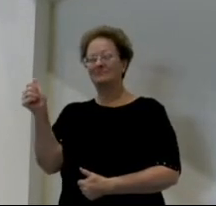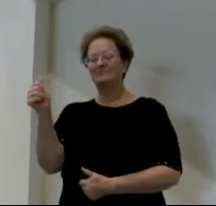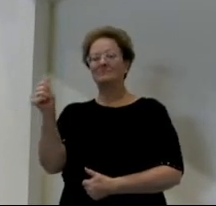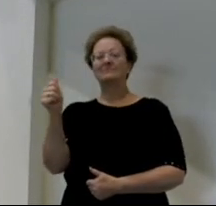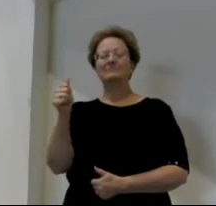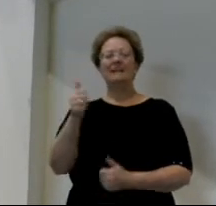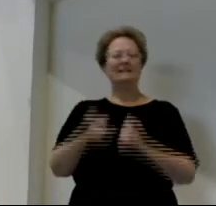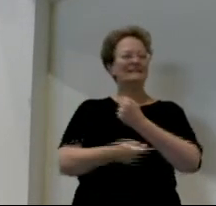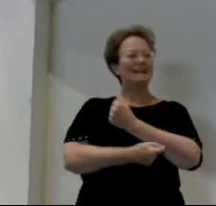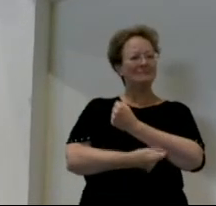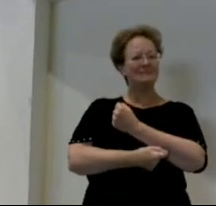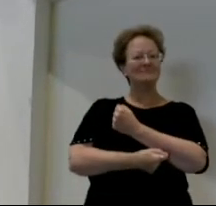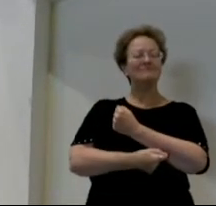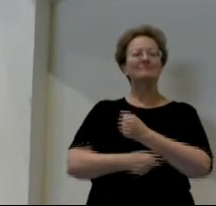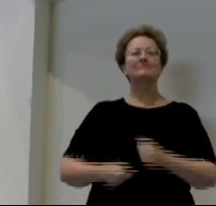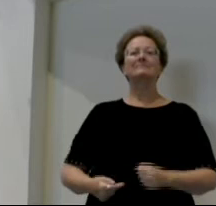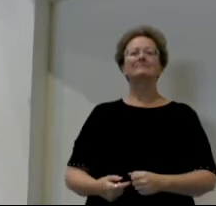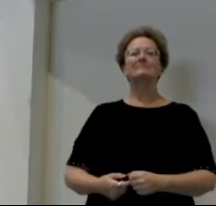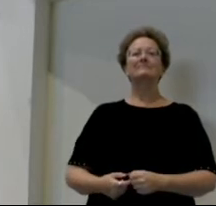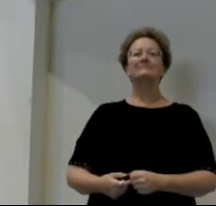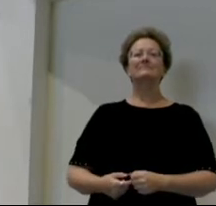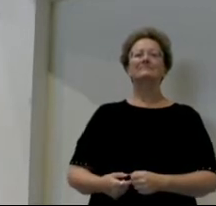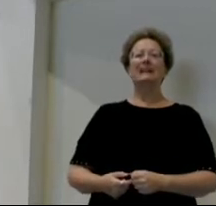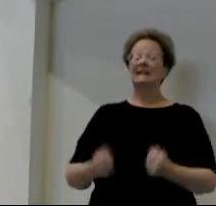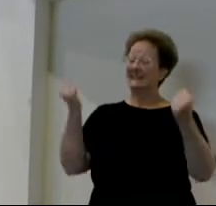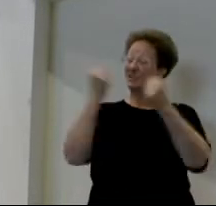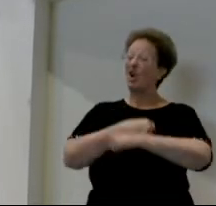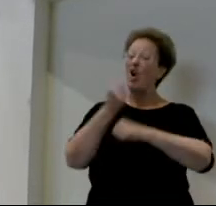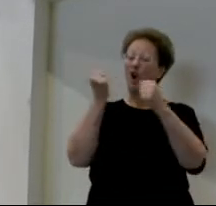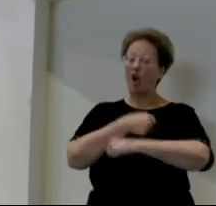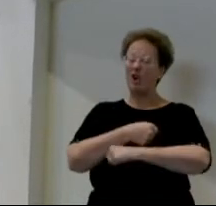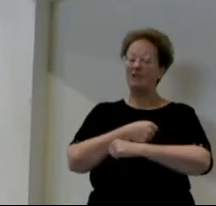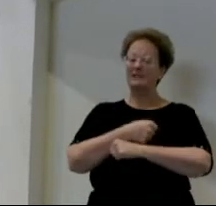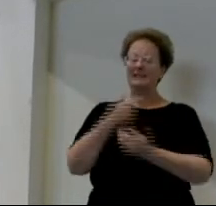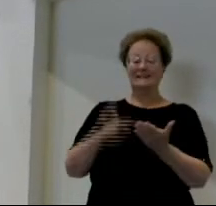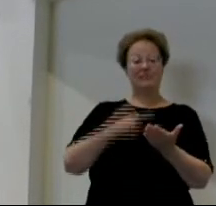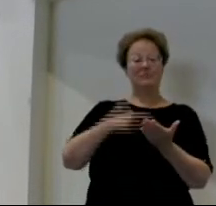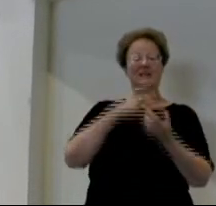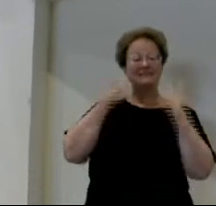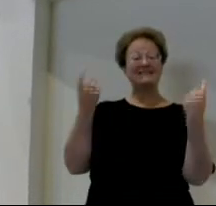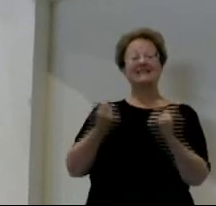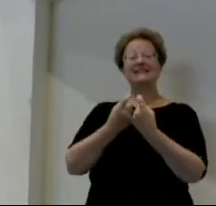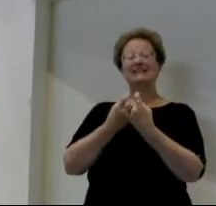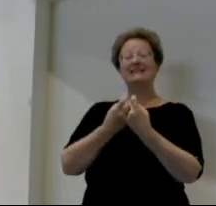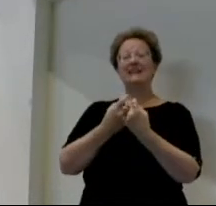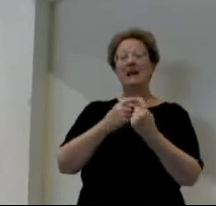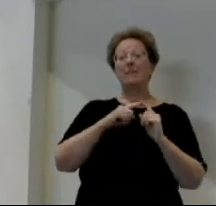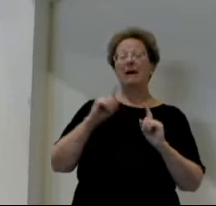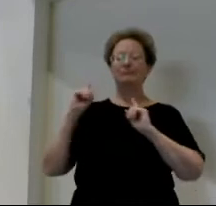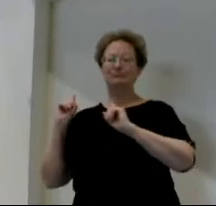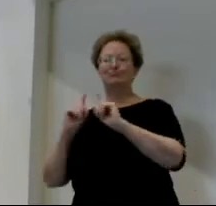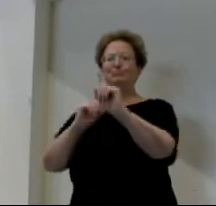temptation, we meet temptation with battle. And when we do fall into sin, we run back to the cross for